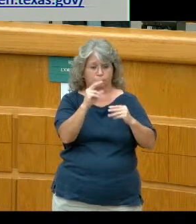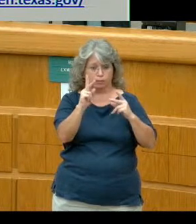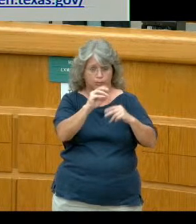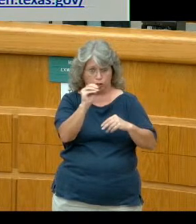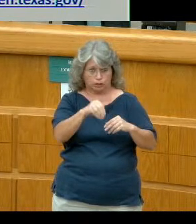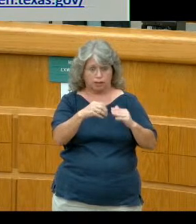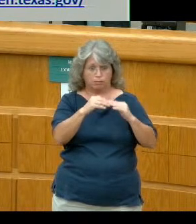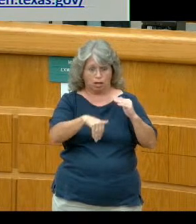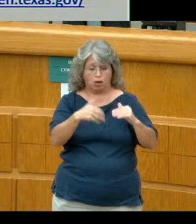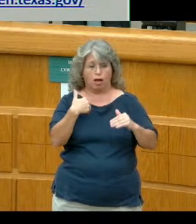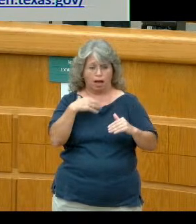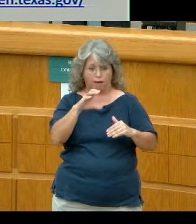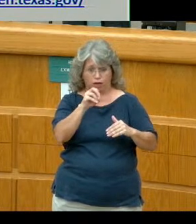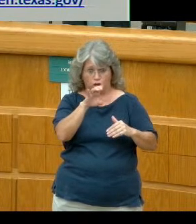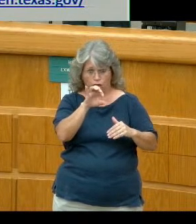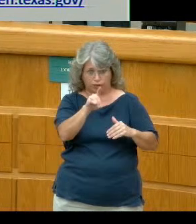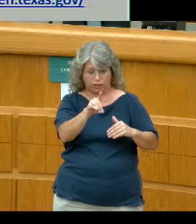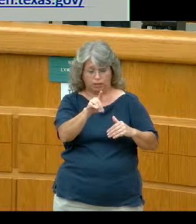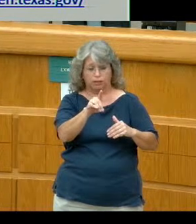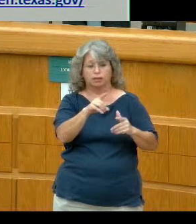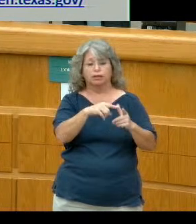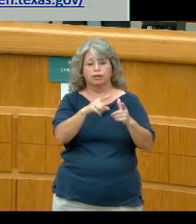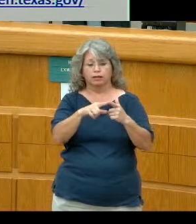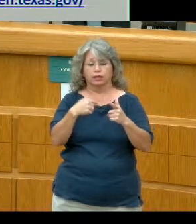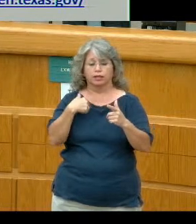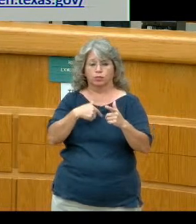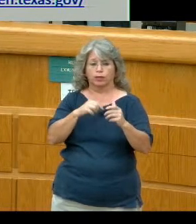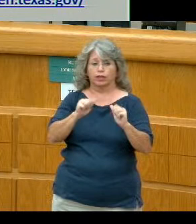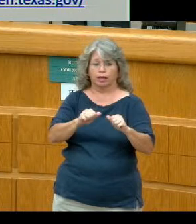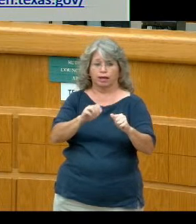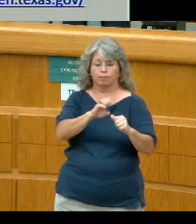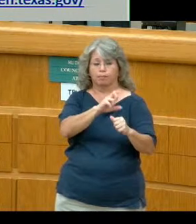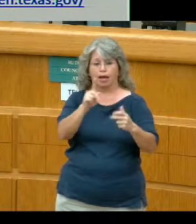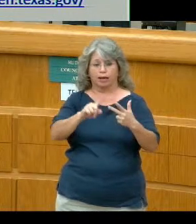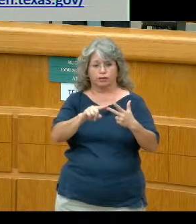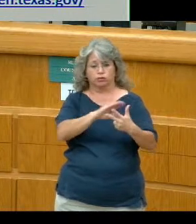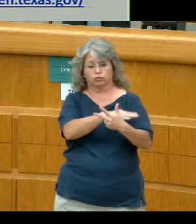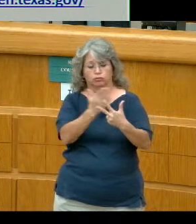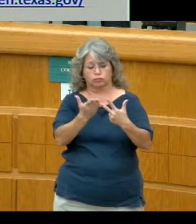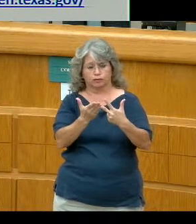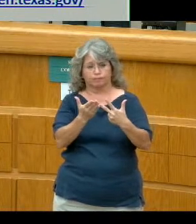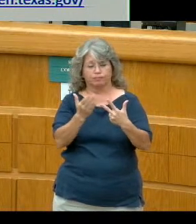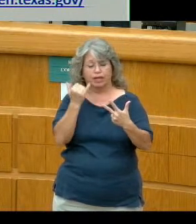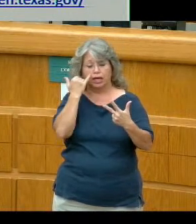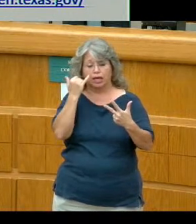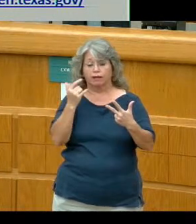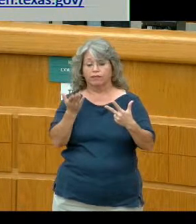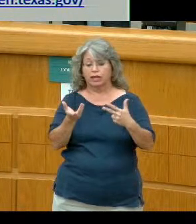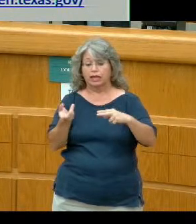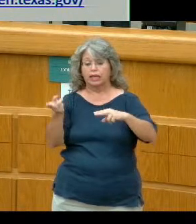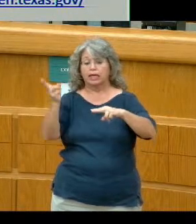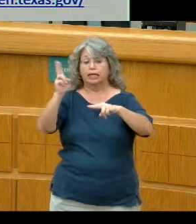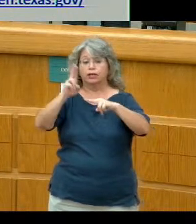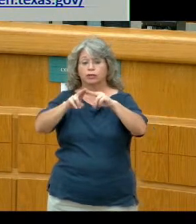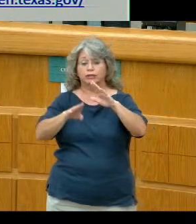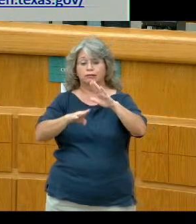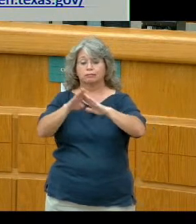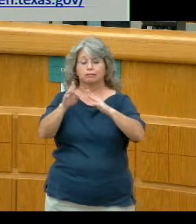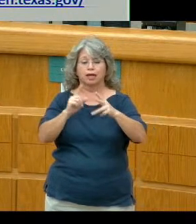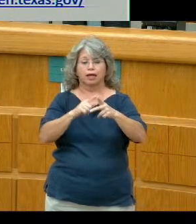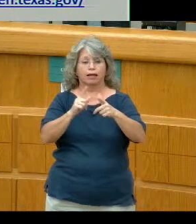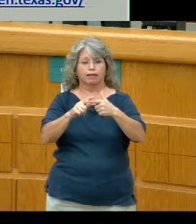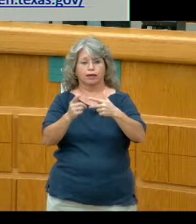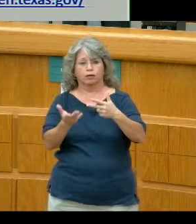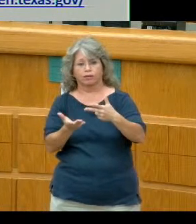And presumably if we go above 15% of the people in the hospital being COVID positive for 7 days in a row, we go back to where we